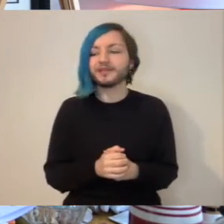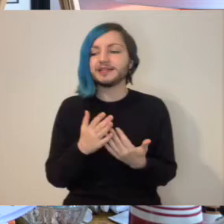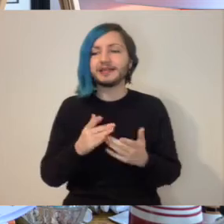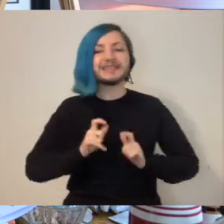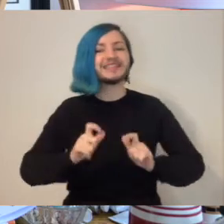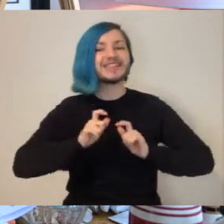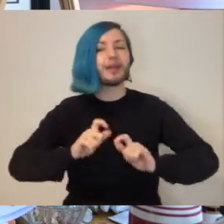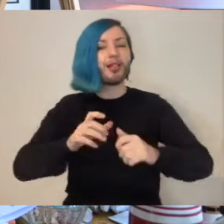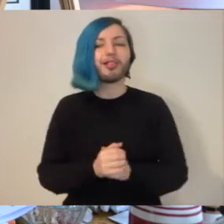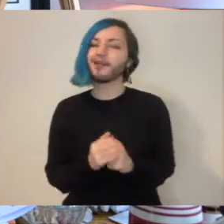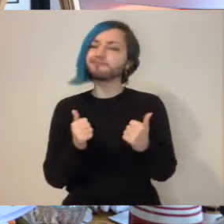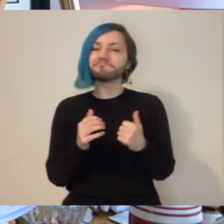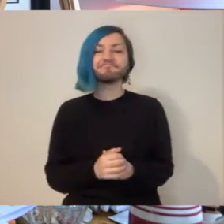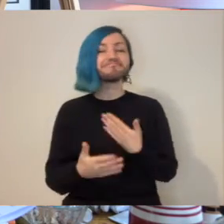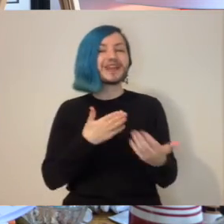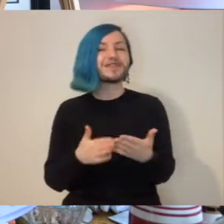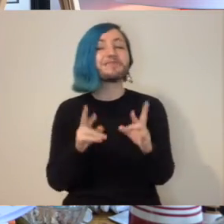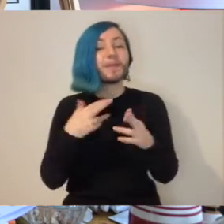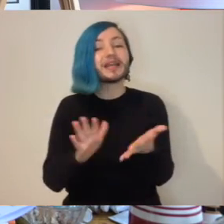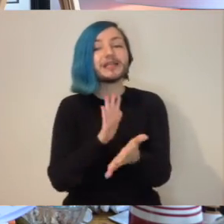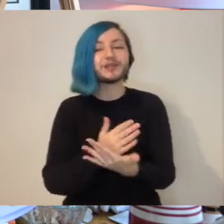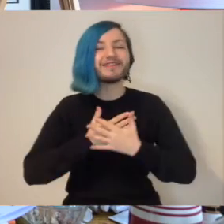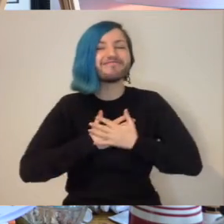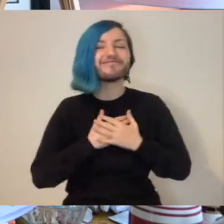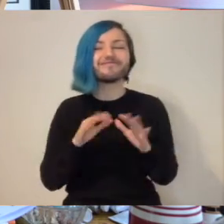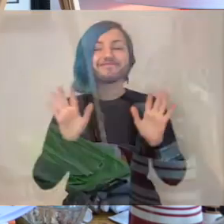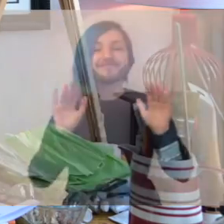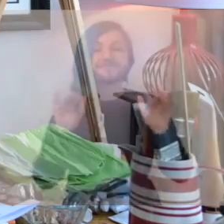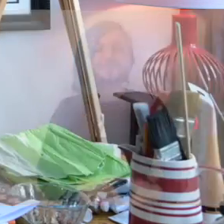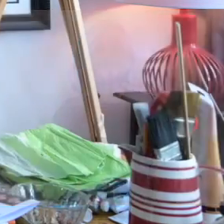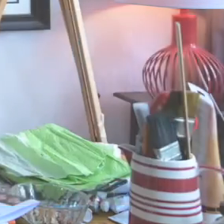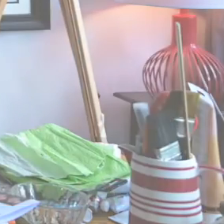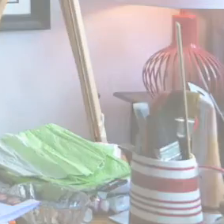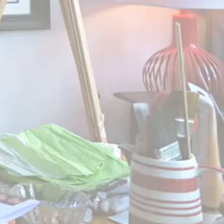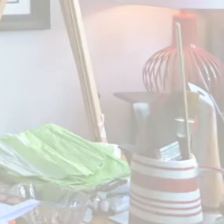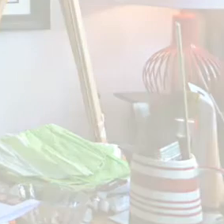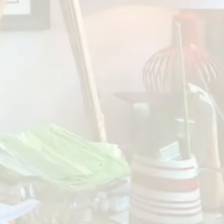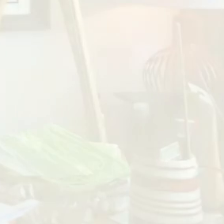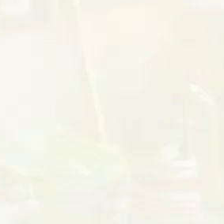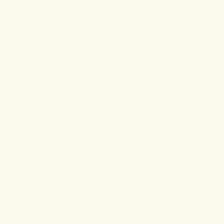and be sustainable. Anyway, I hope you enjoyed it. Lots of love. Bye-bye.